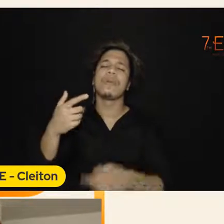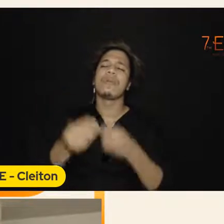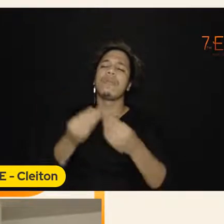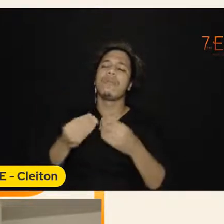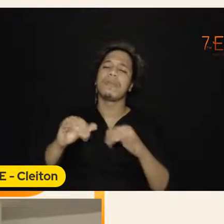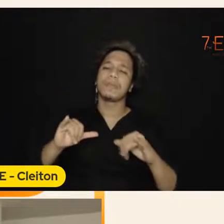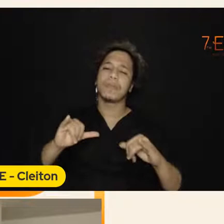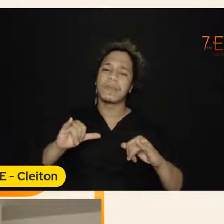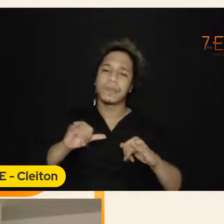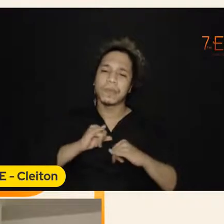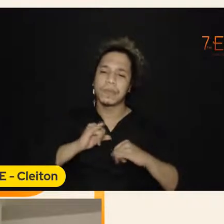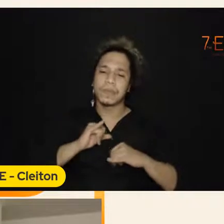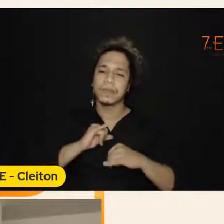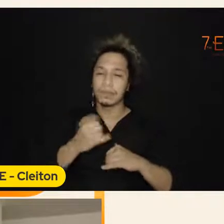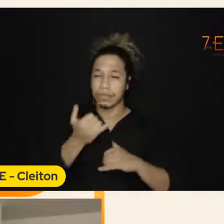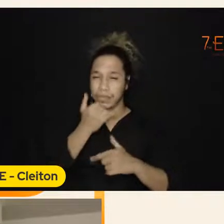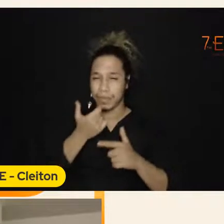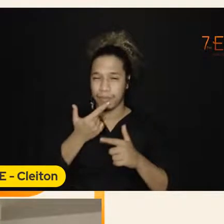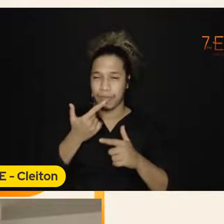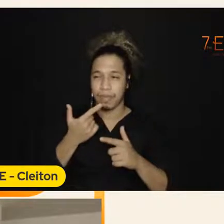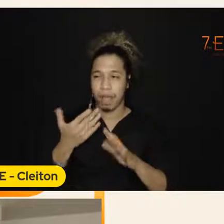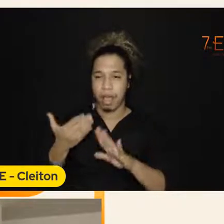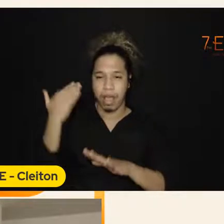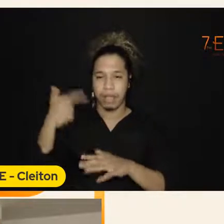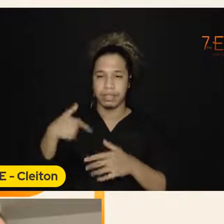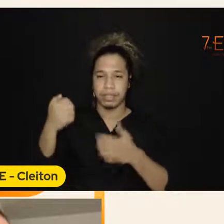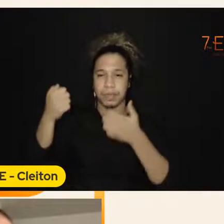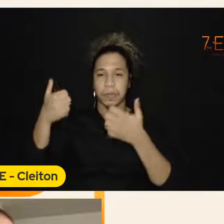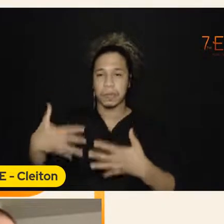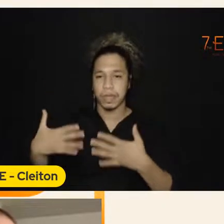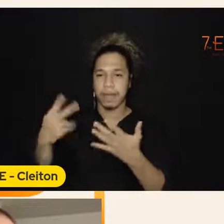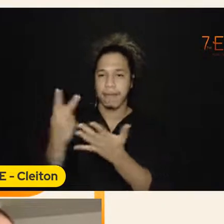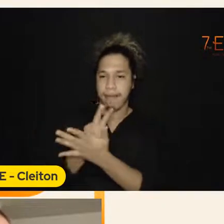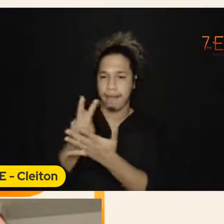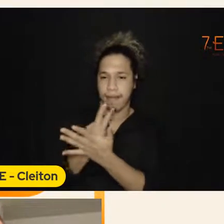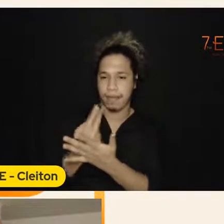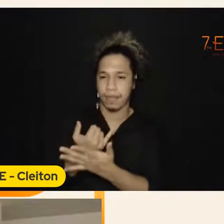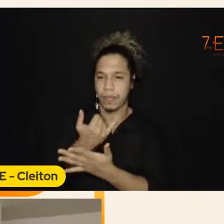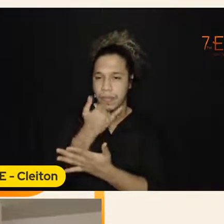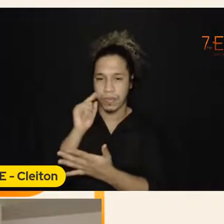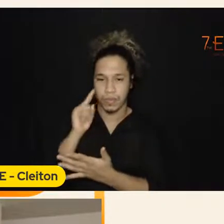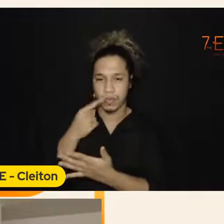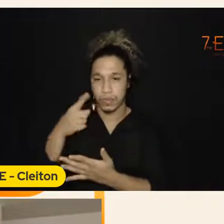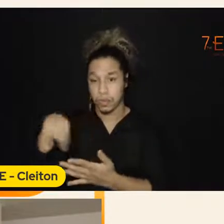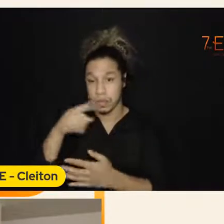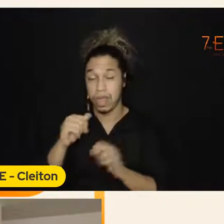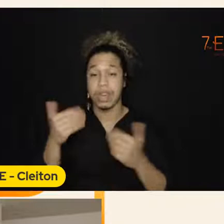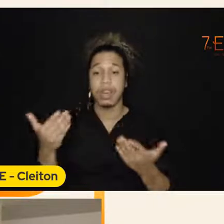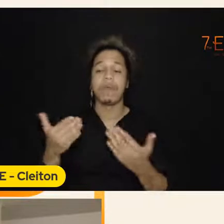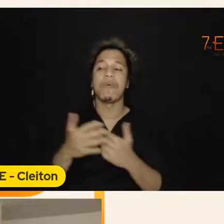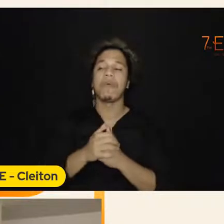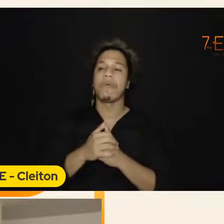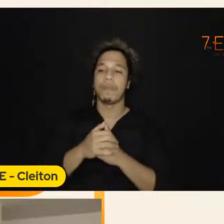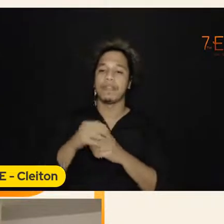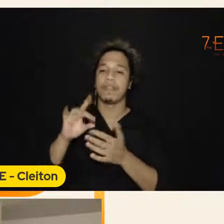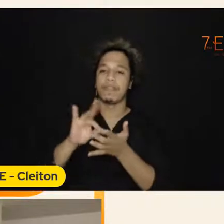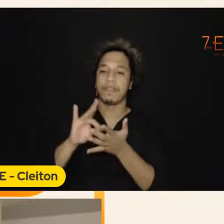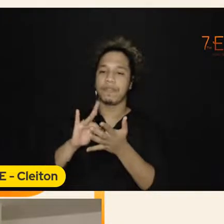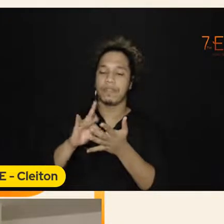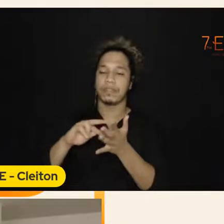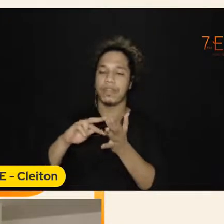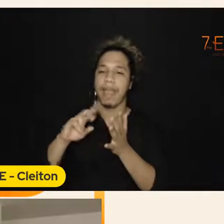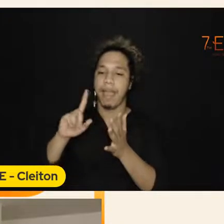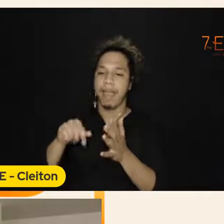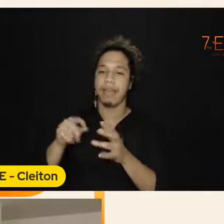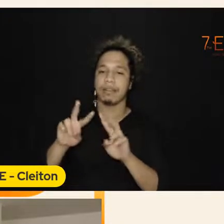cycle is harmed. So this is just one way of seeing how we can, again,